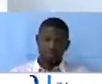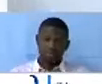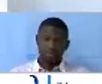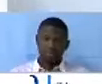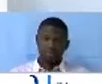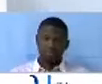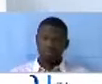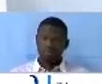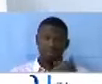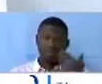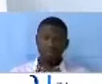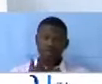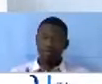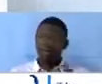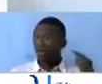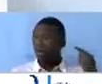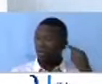had him